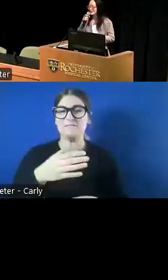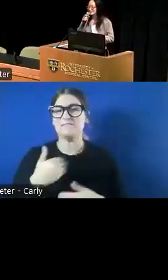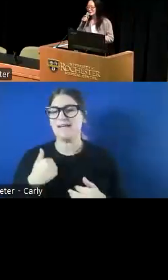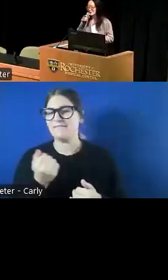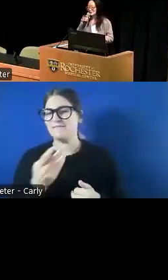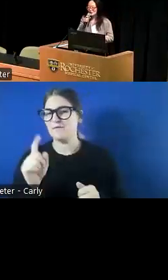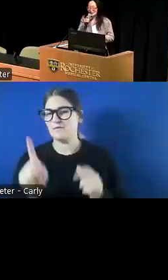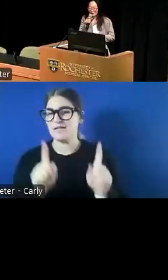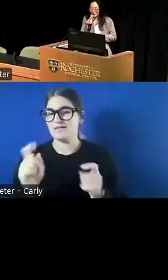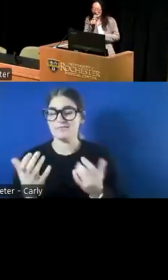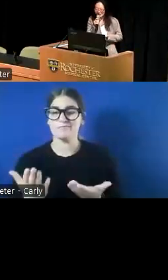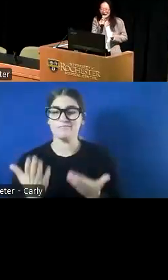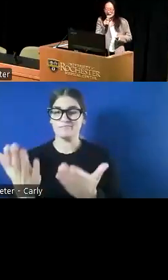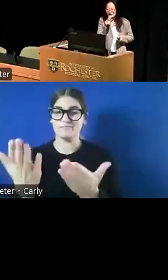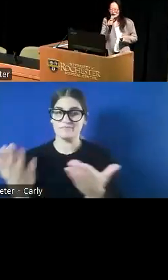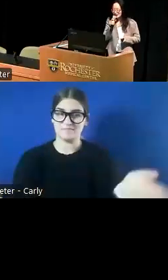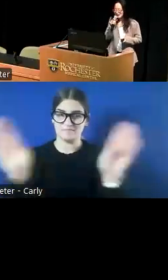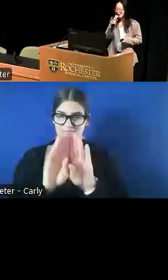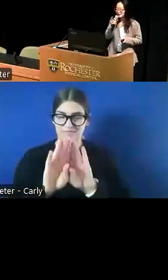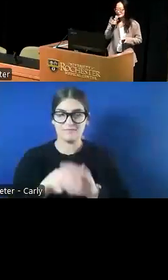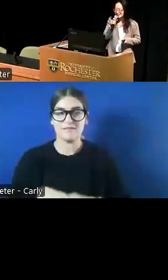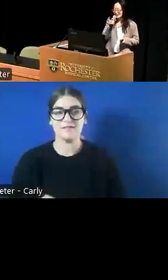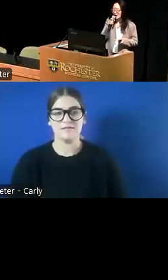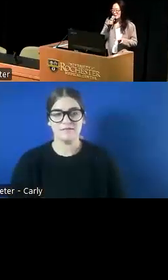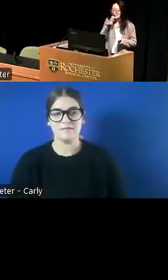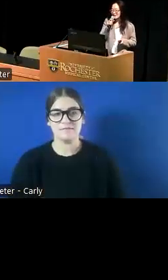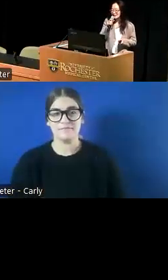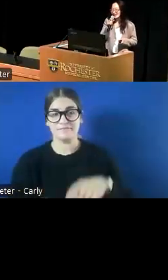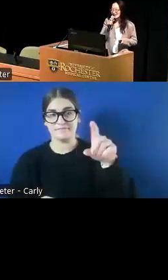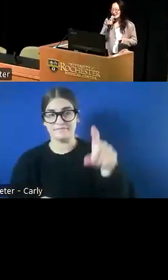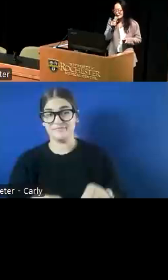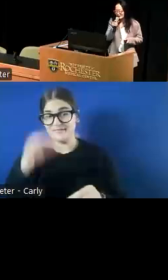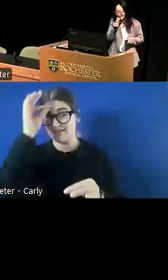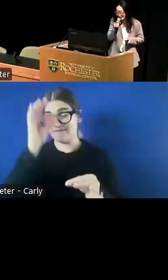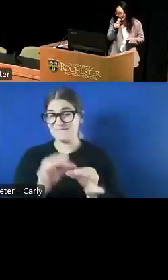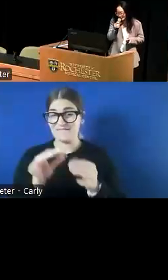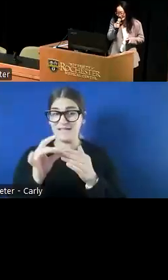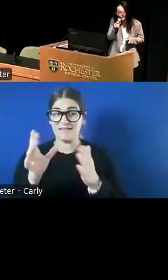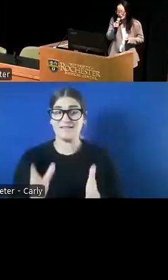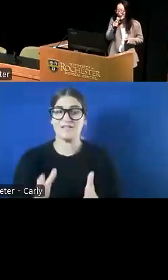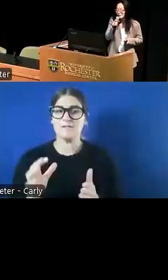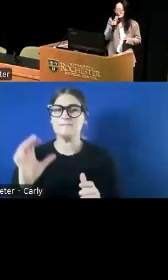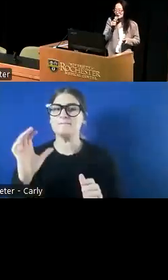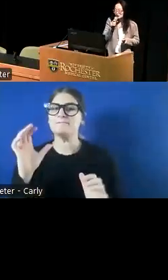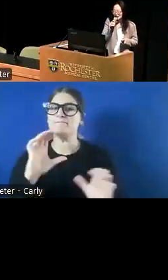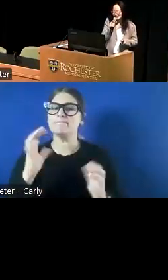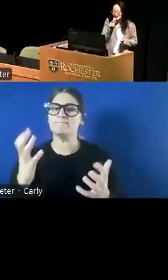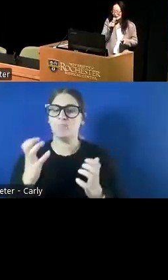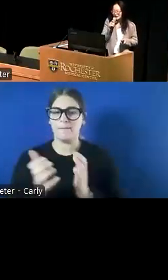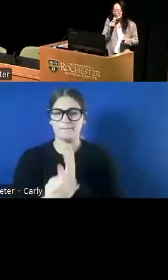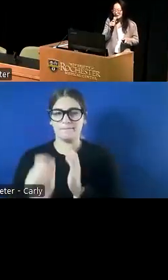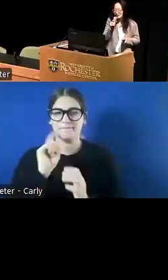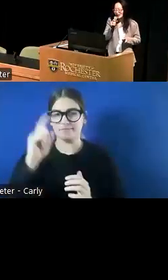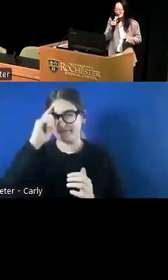would like to pose to you in closing. So faith leaders are seeking competency and mental health skills. So how much do you